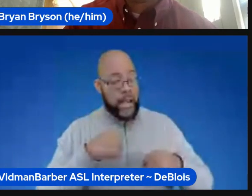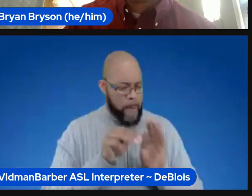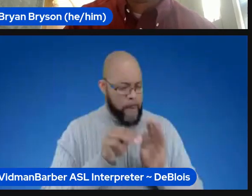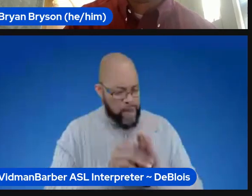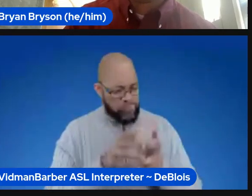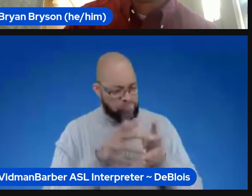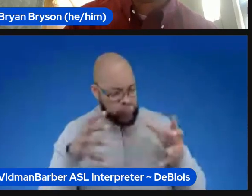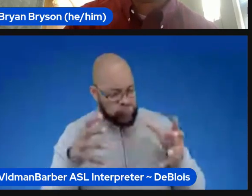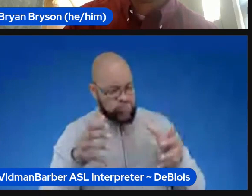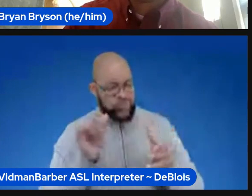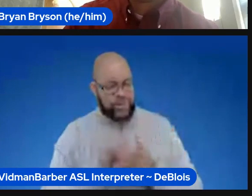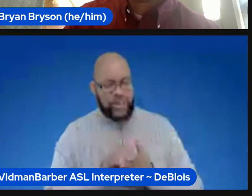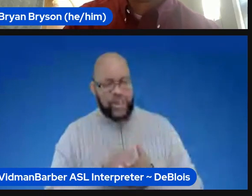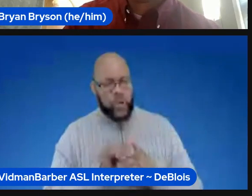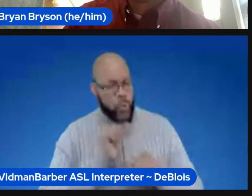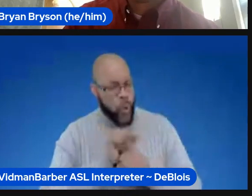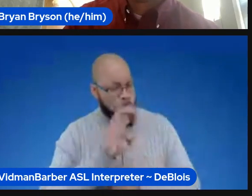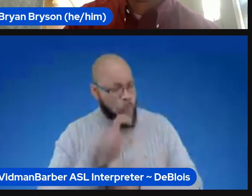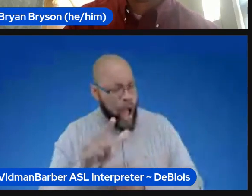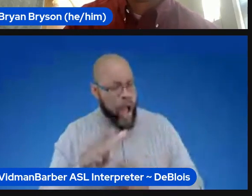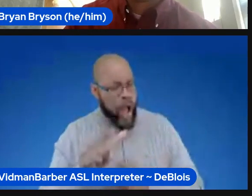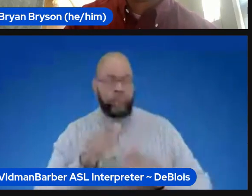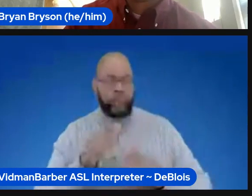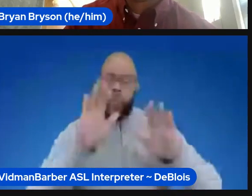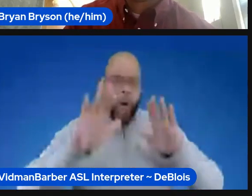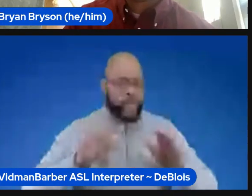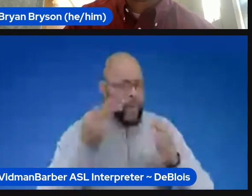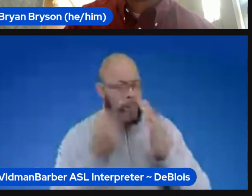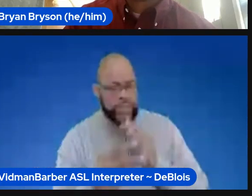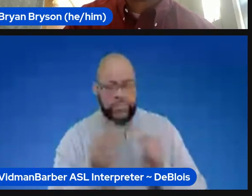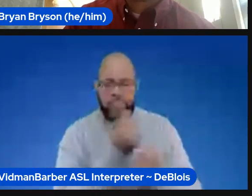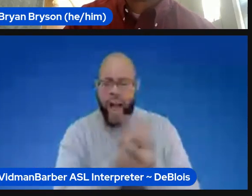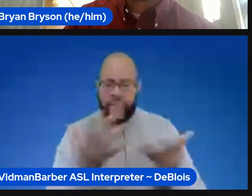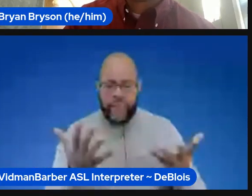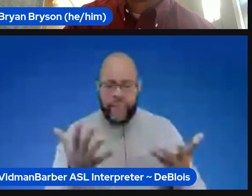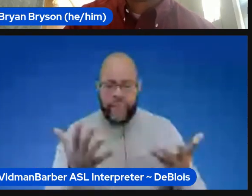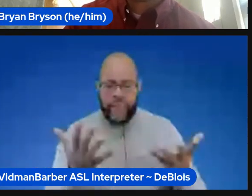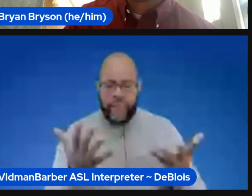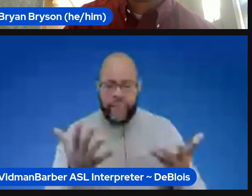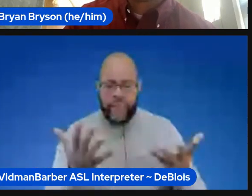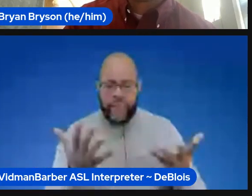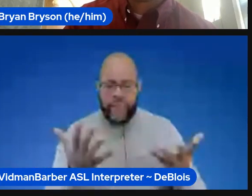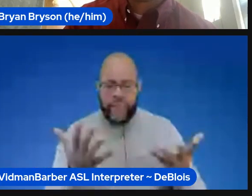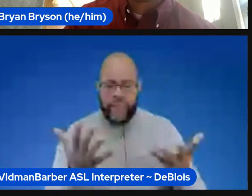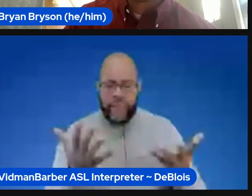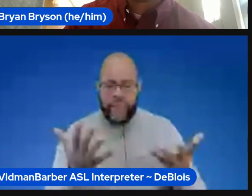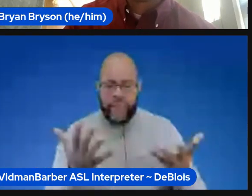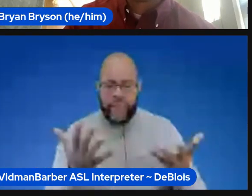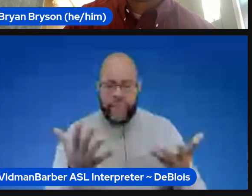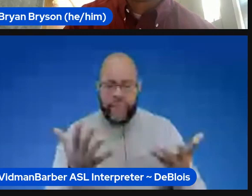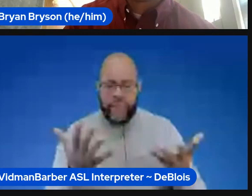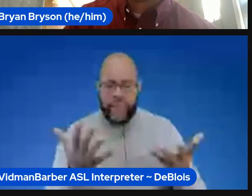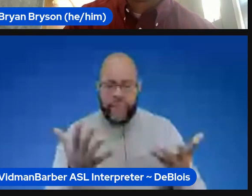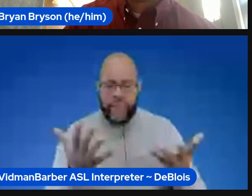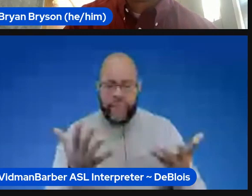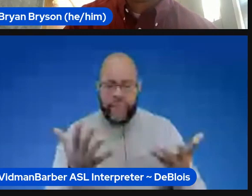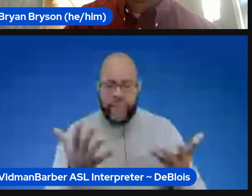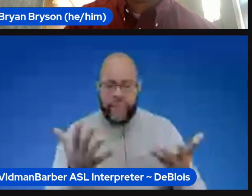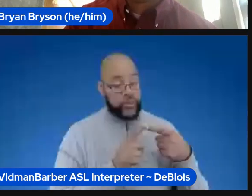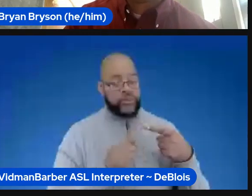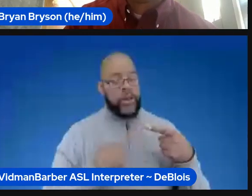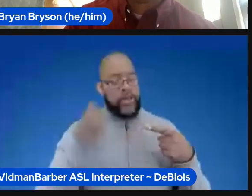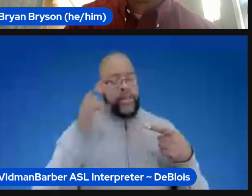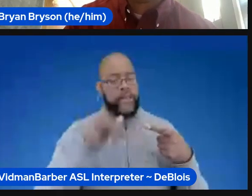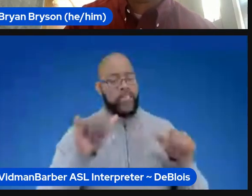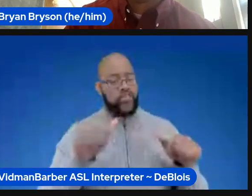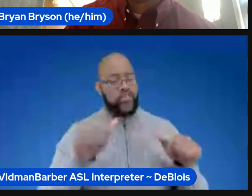that works well, that does fantastic predictions. But I think there are two problems. So one, I think the